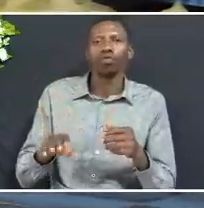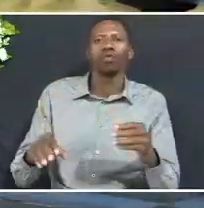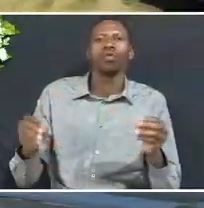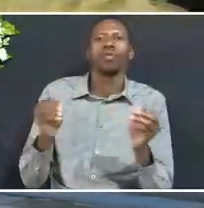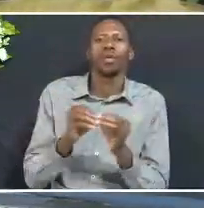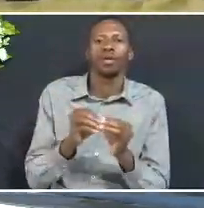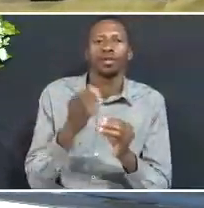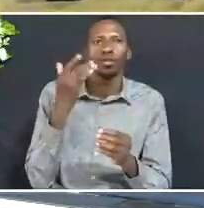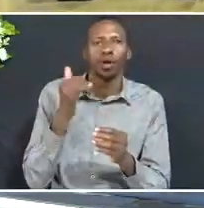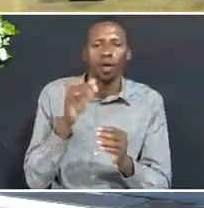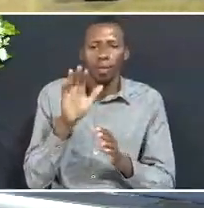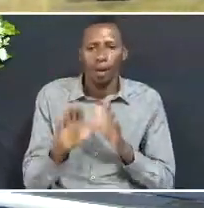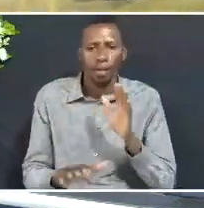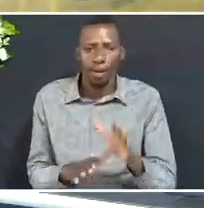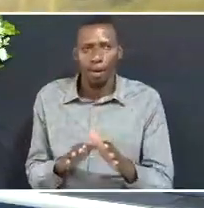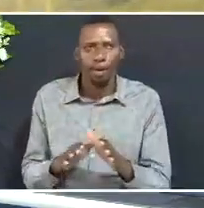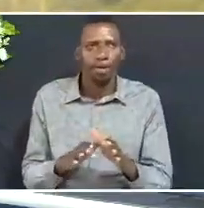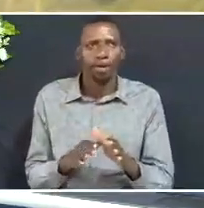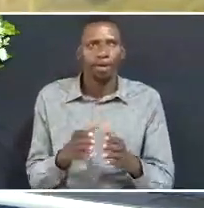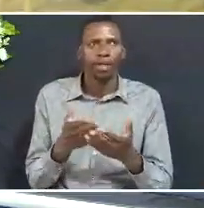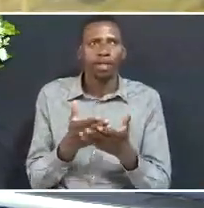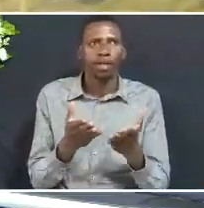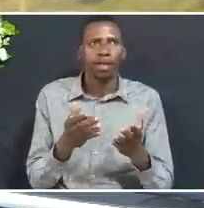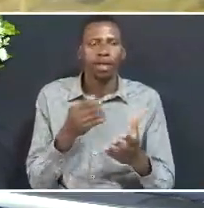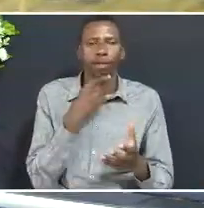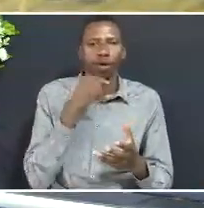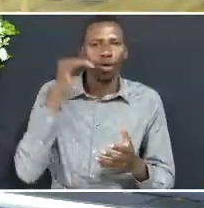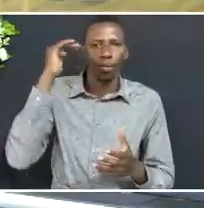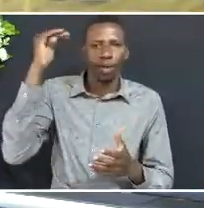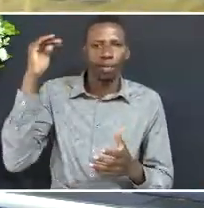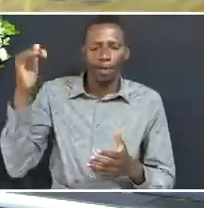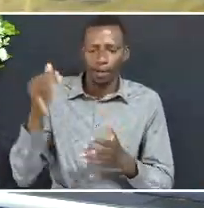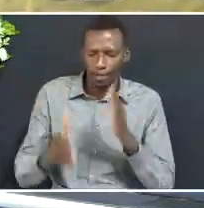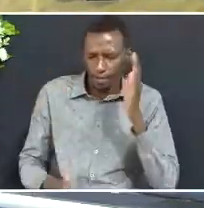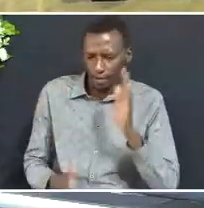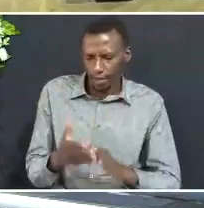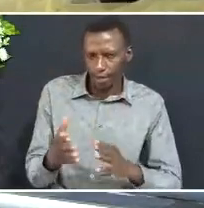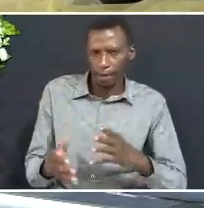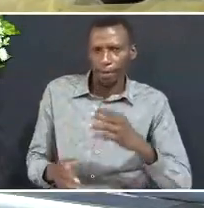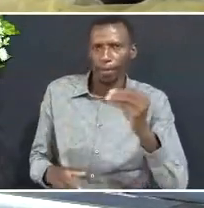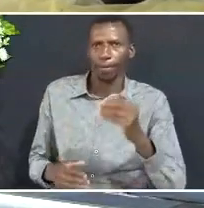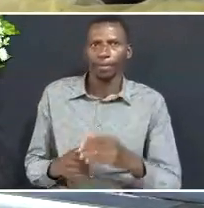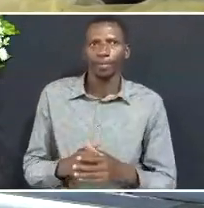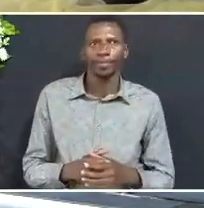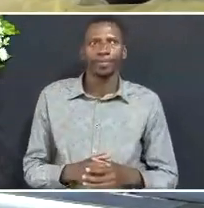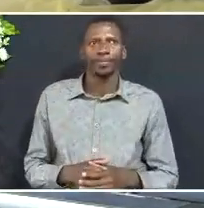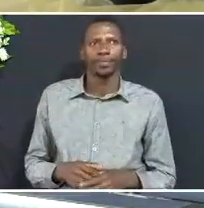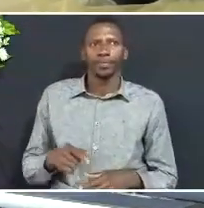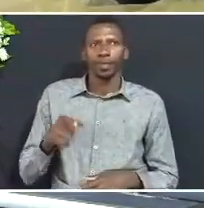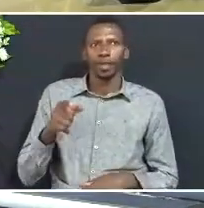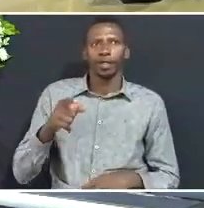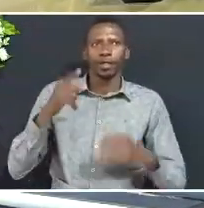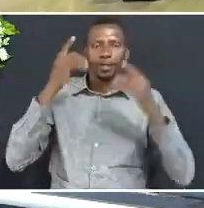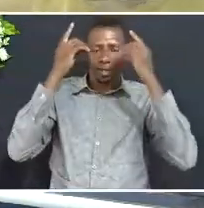too long for him to catch up with. They were too fast. They had gone ahead of him. And his decision to do